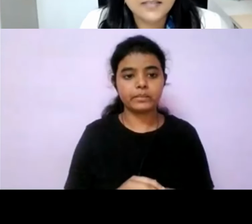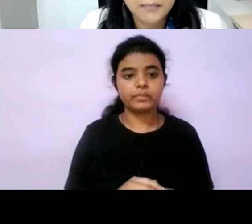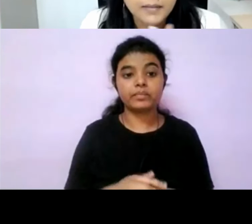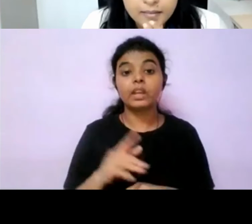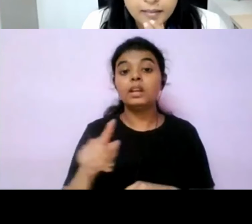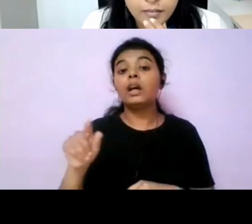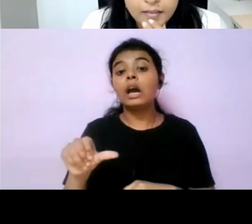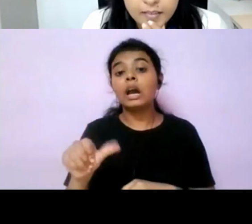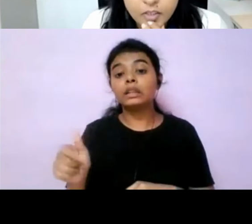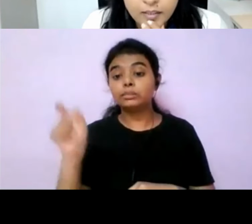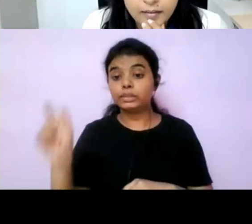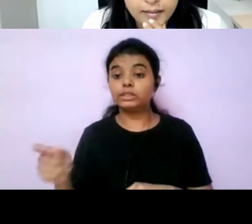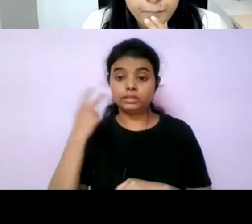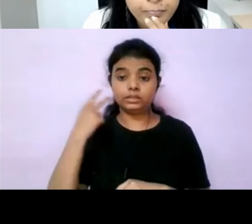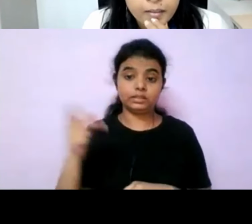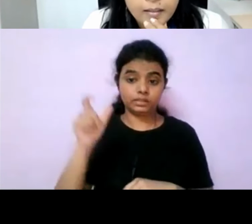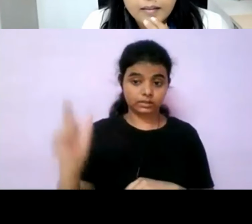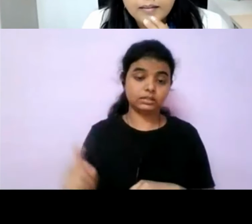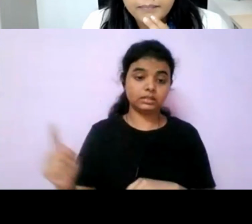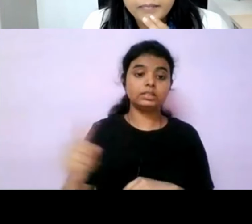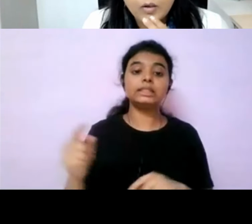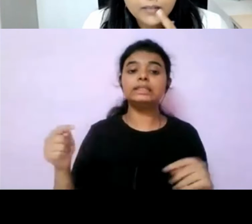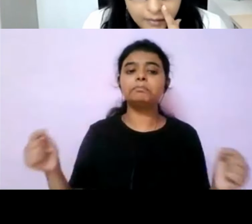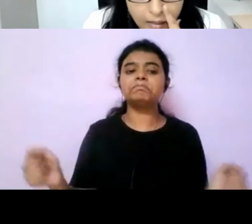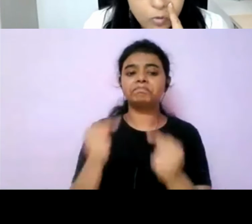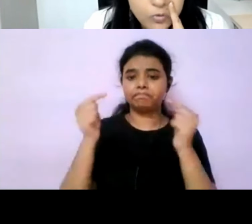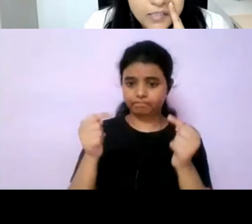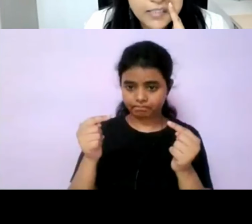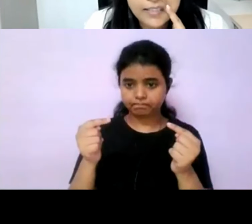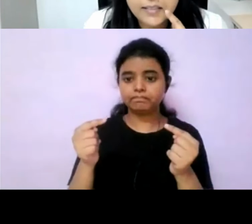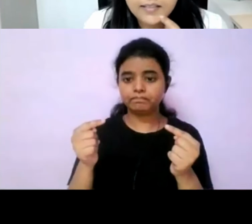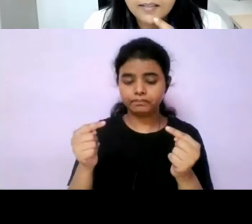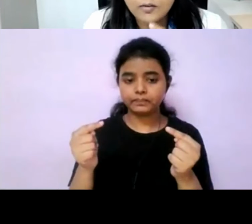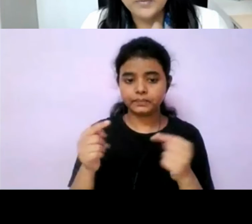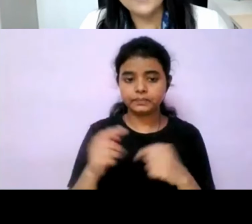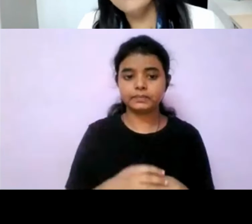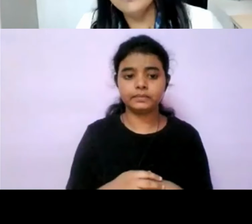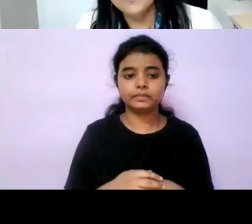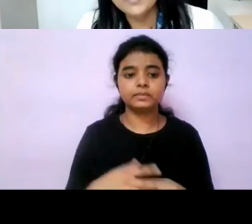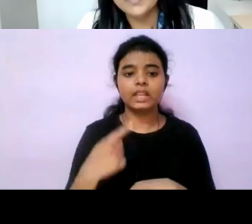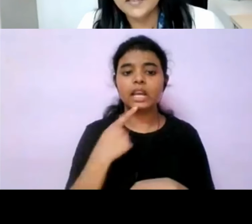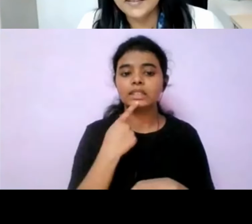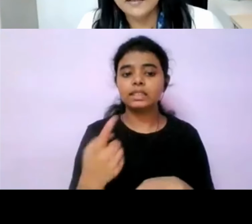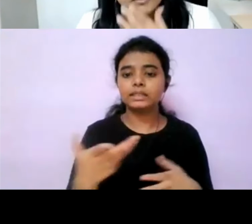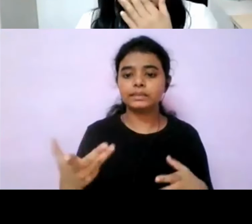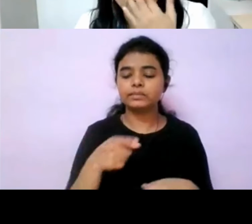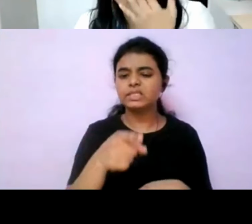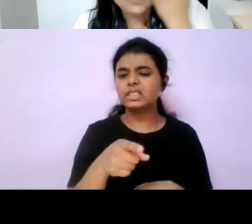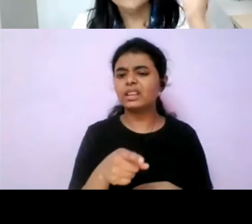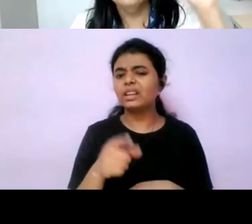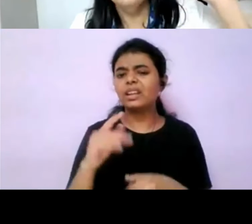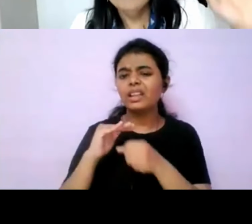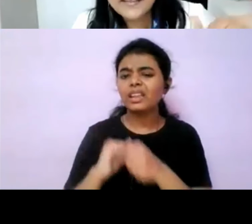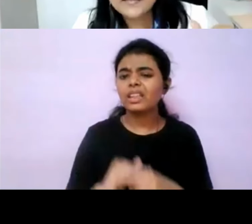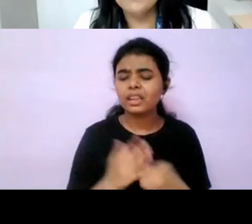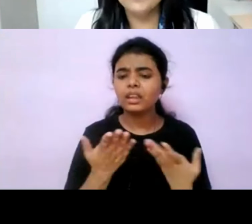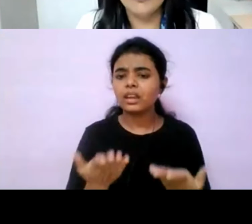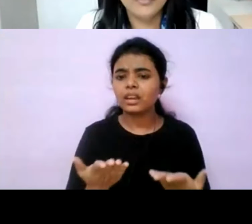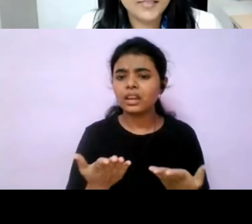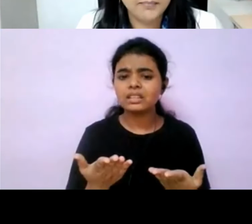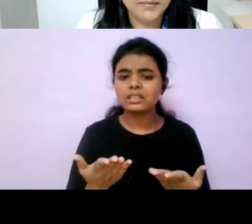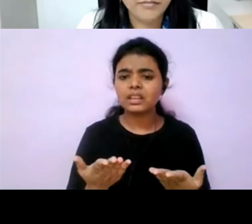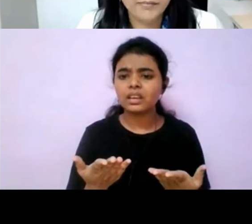this double disadvantage theory on the grounds that it is an oppressive image in itself that makes